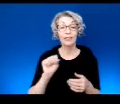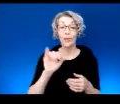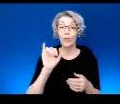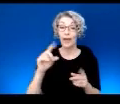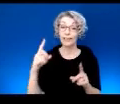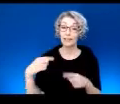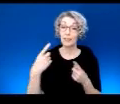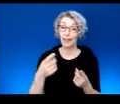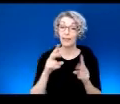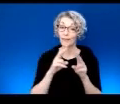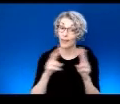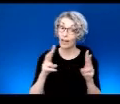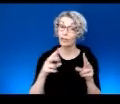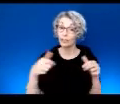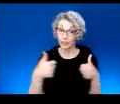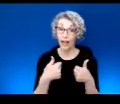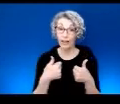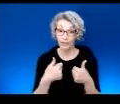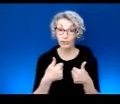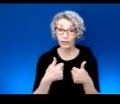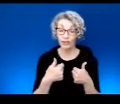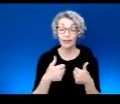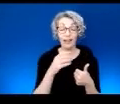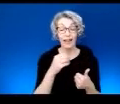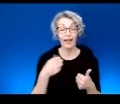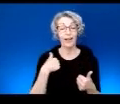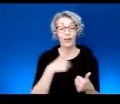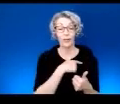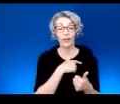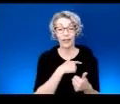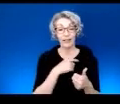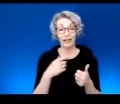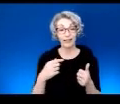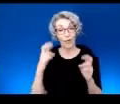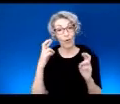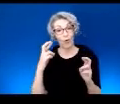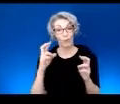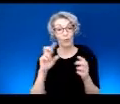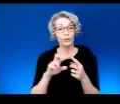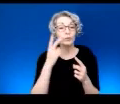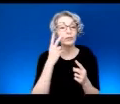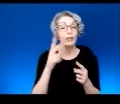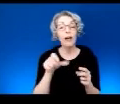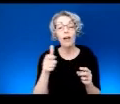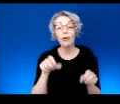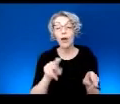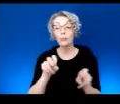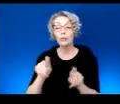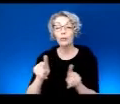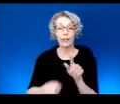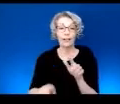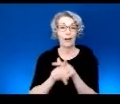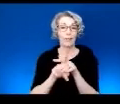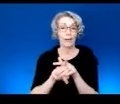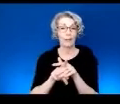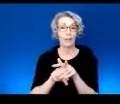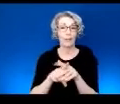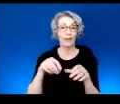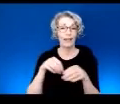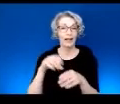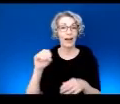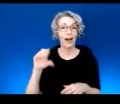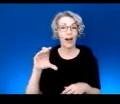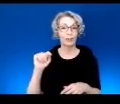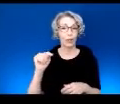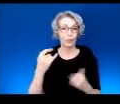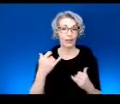very, very, very challenging, and we hope to see other opportunities come up in October